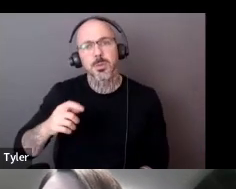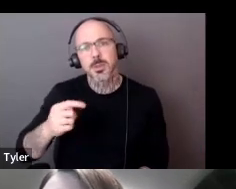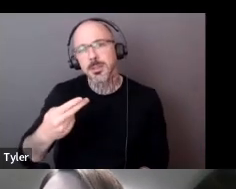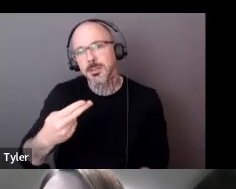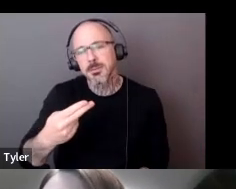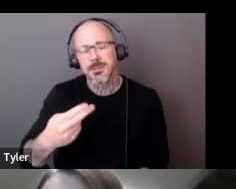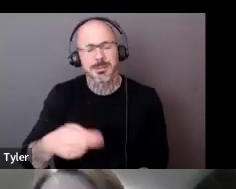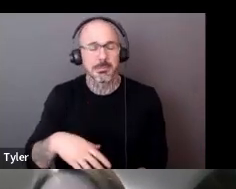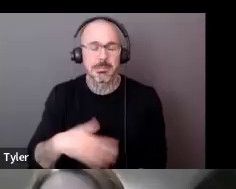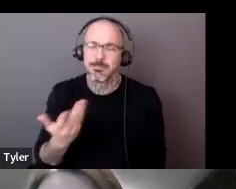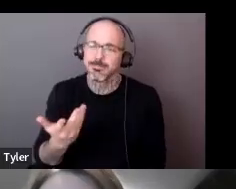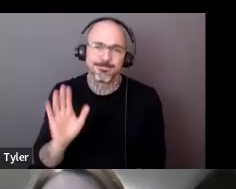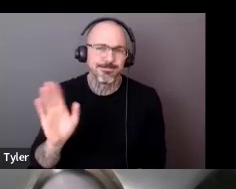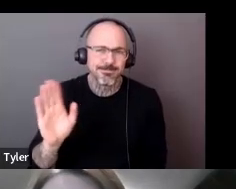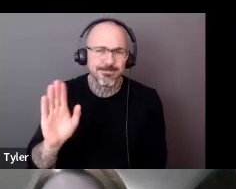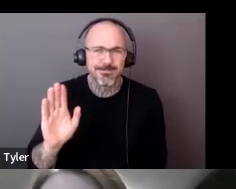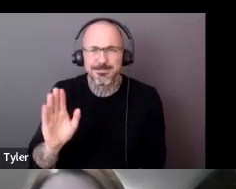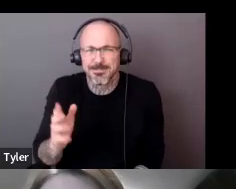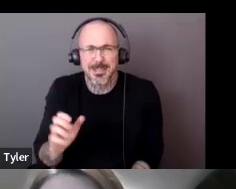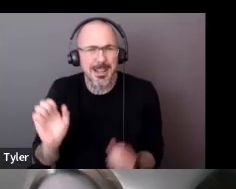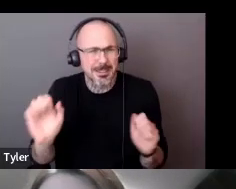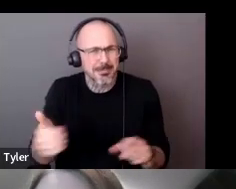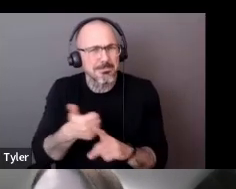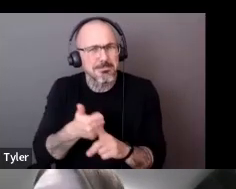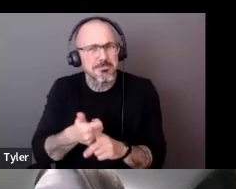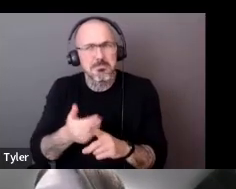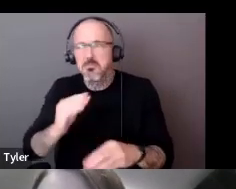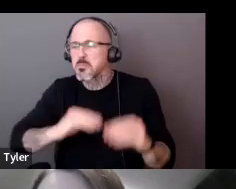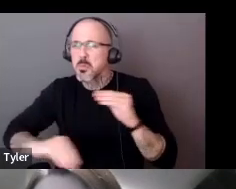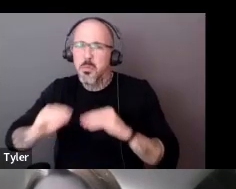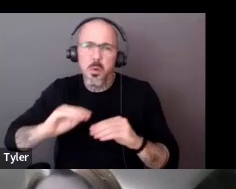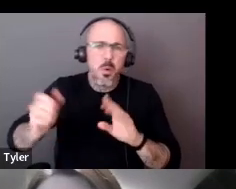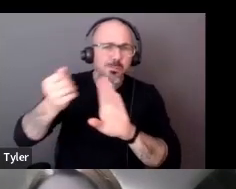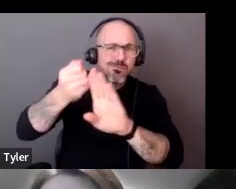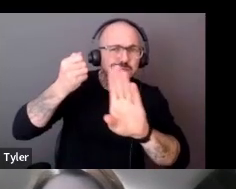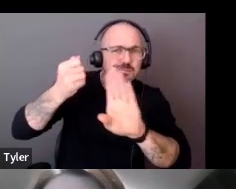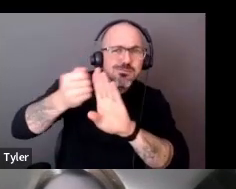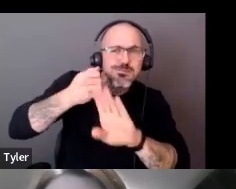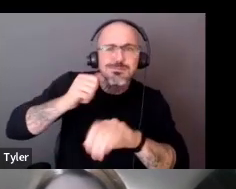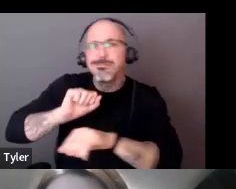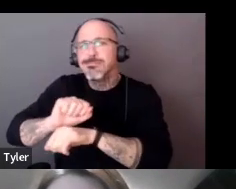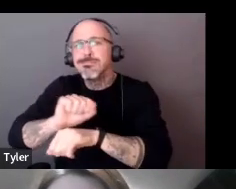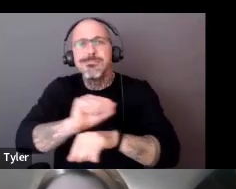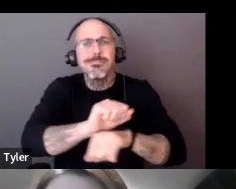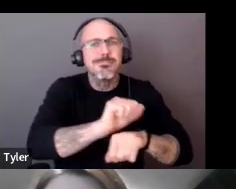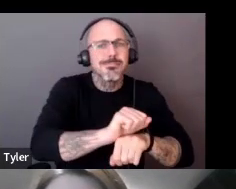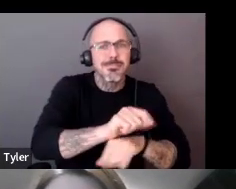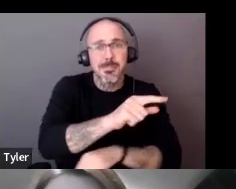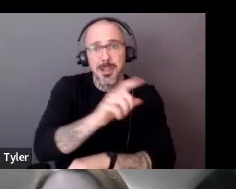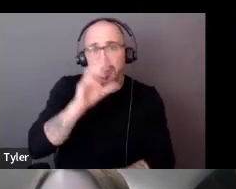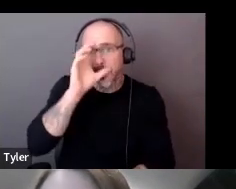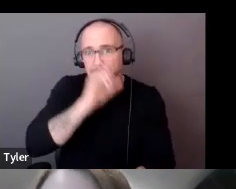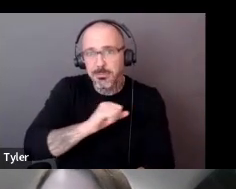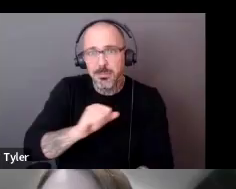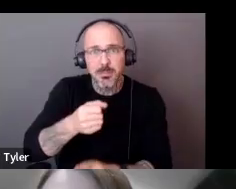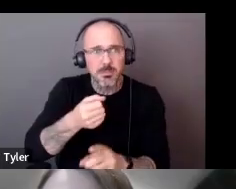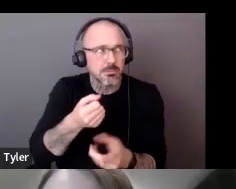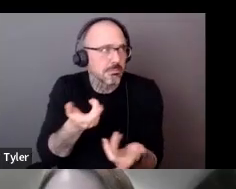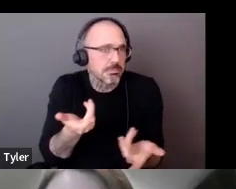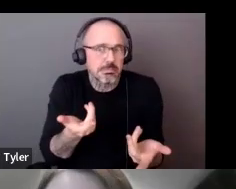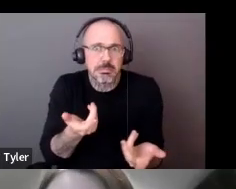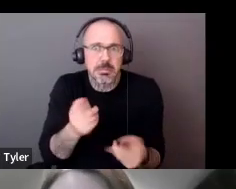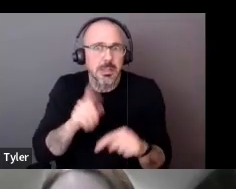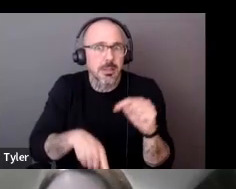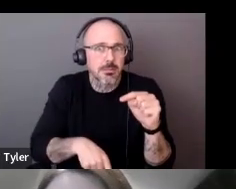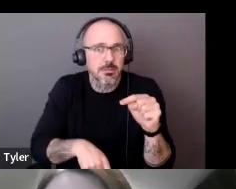think, quite frankly, it was very impactful and almost very destabilizing, because I think